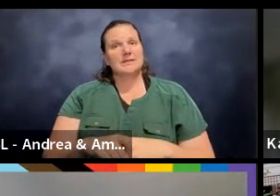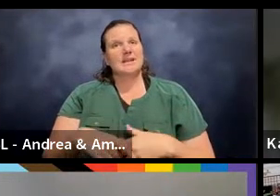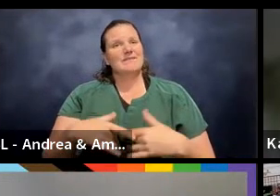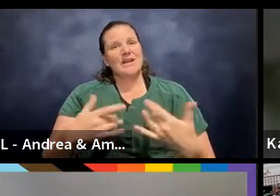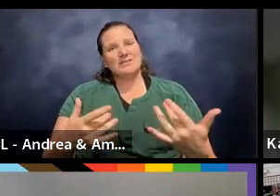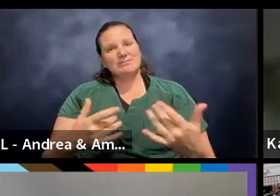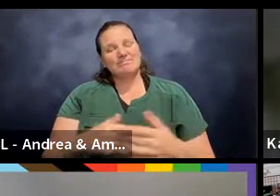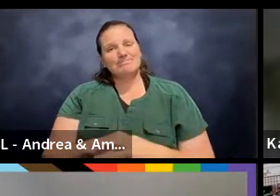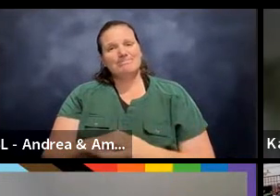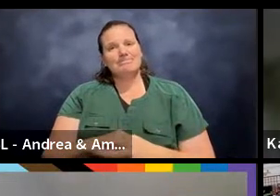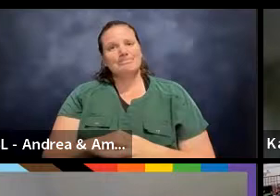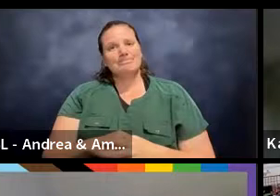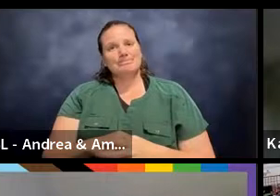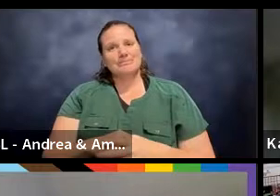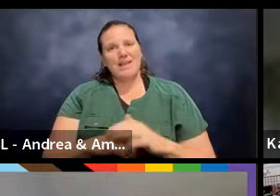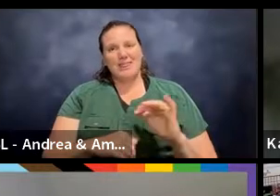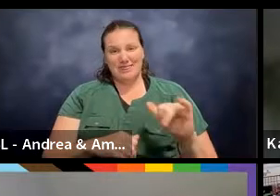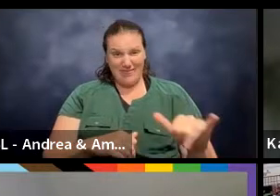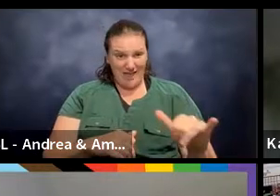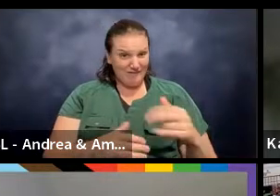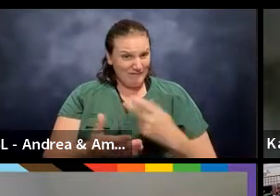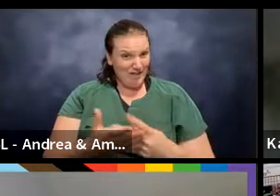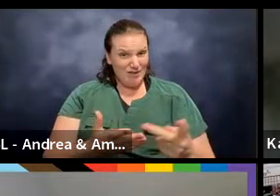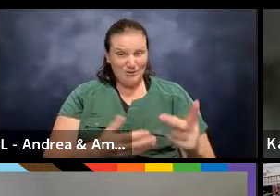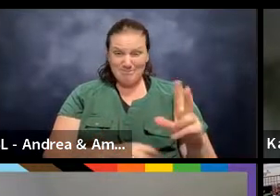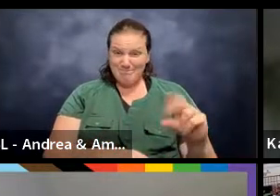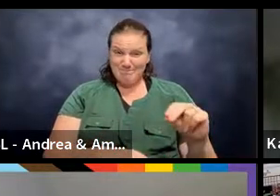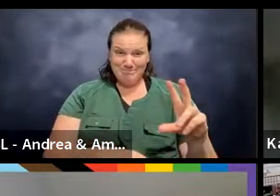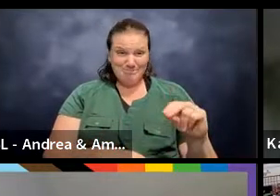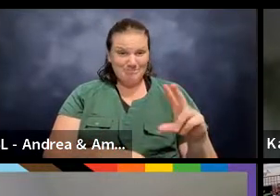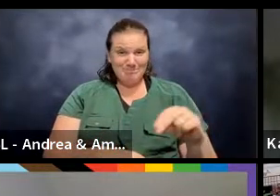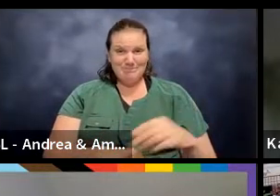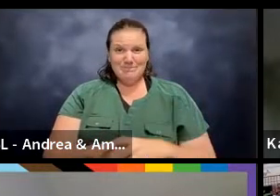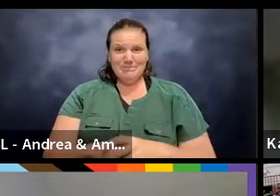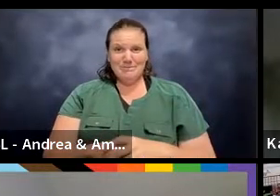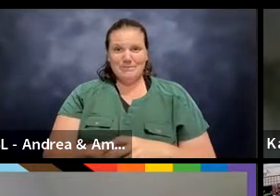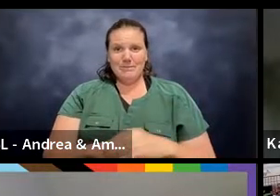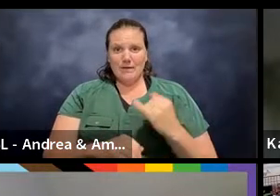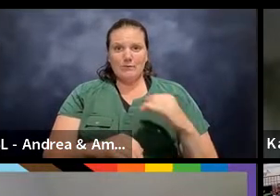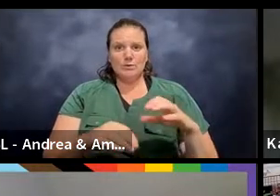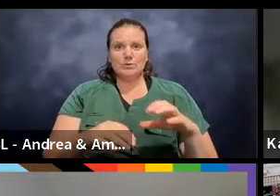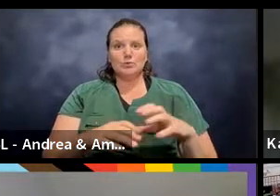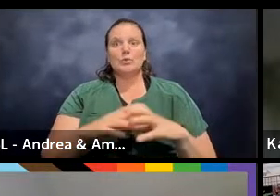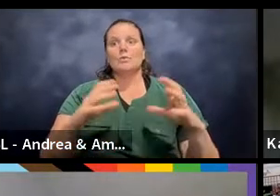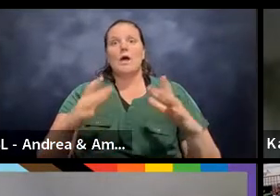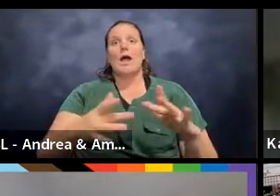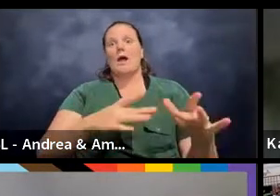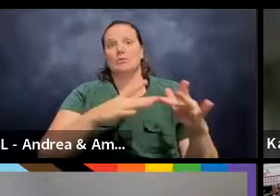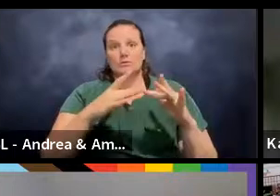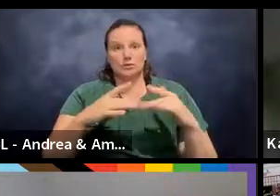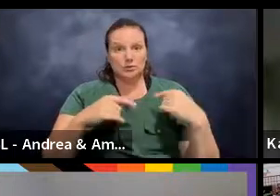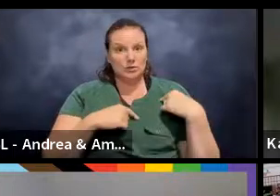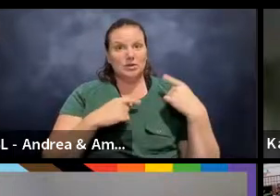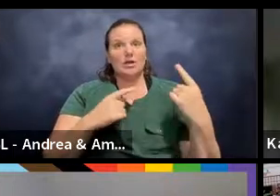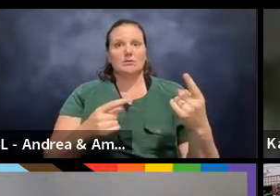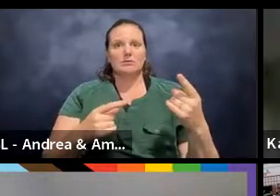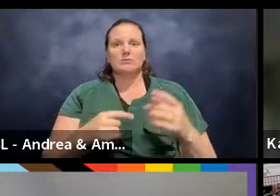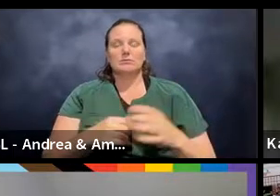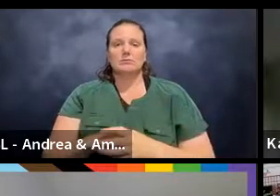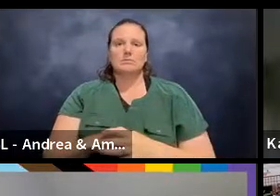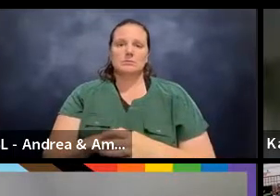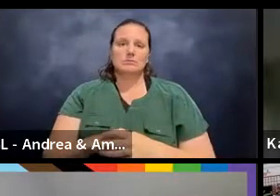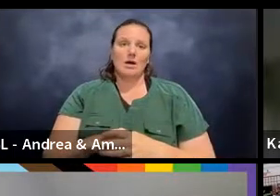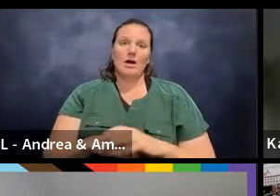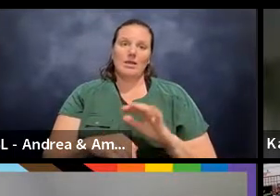I don't know if I'll call that a failure. If we didn't do the amount of outreach that we've done, I would call that a